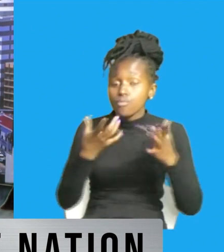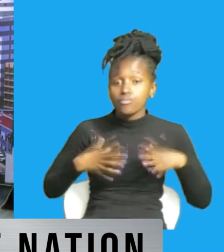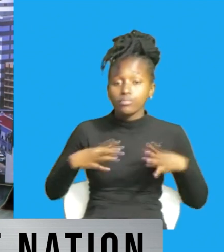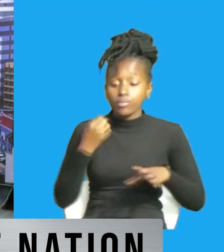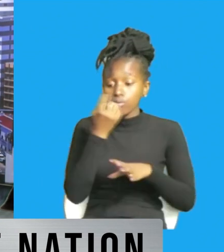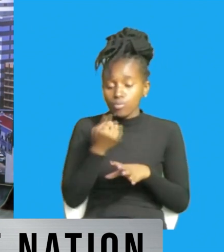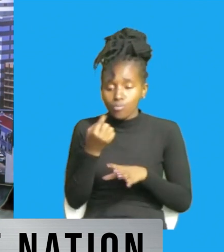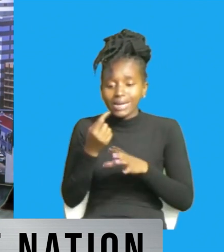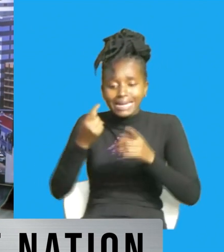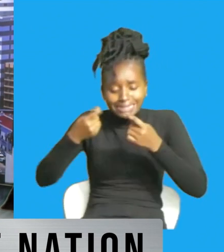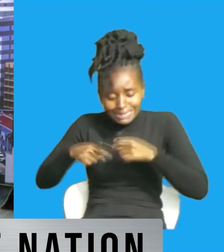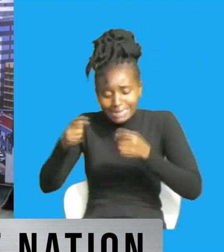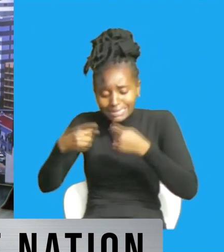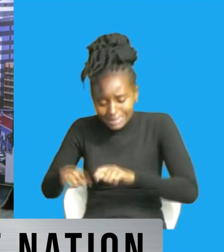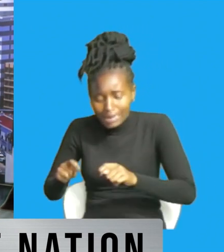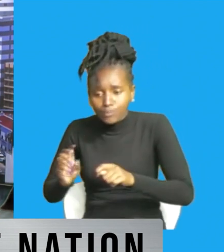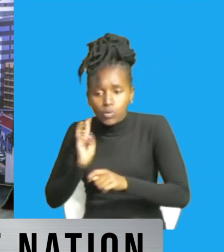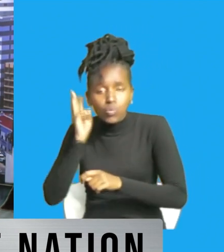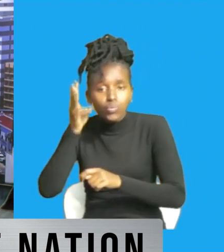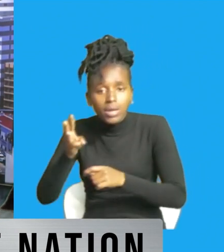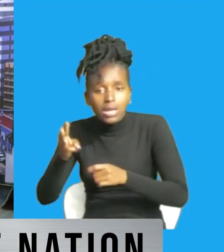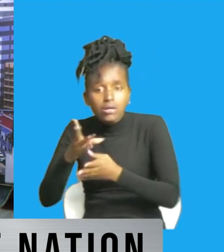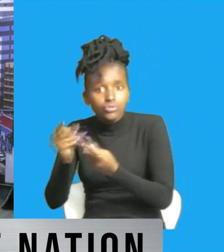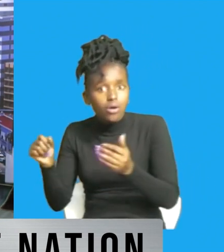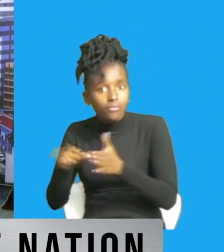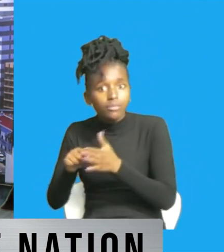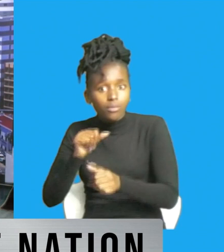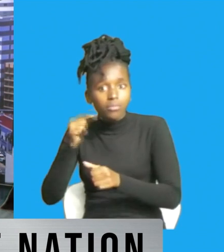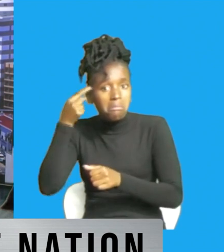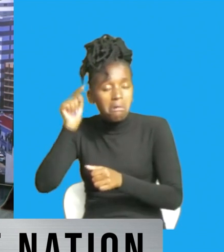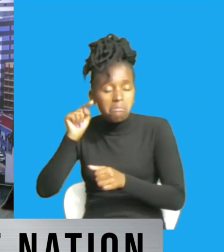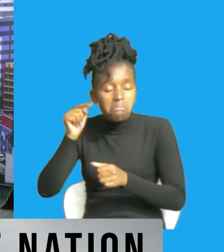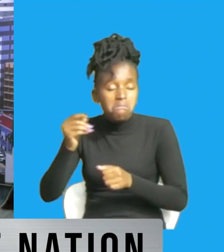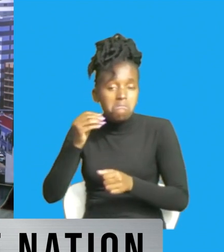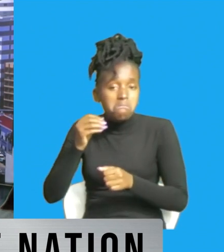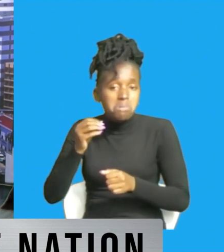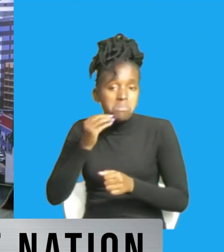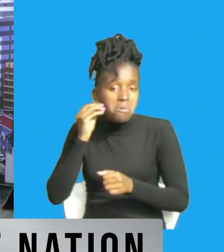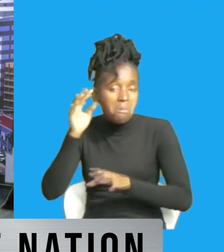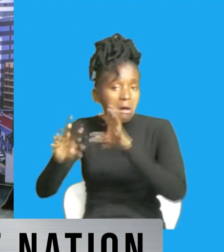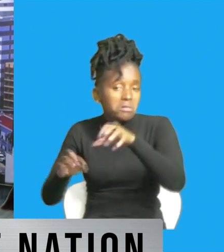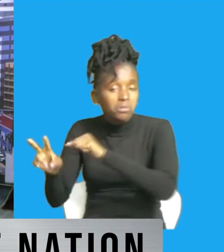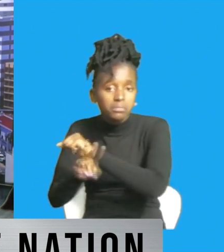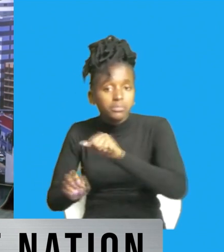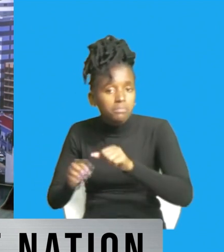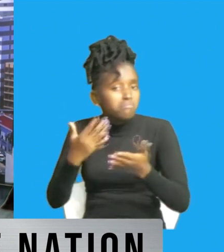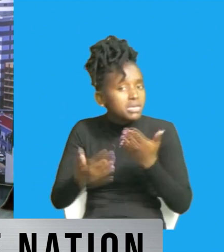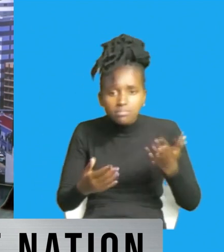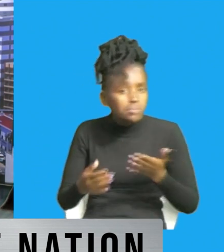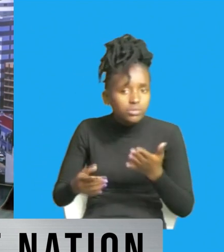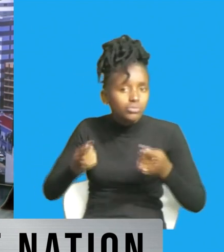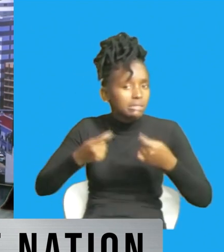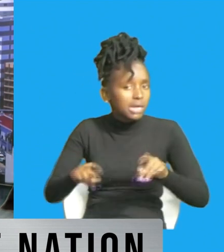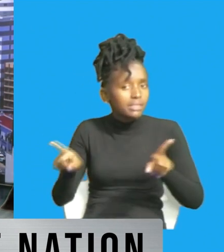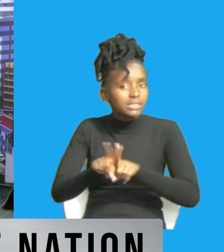kept coming up. Does it mean we need a Ministry of this, dealing with livestock problems